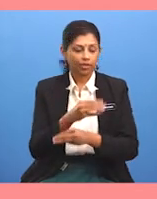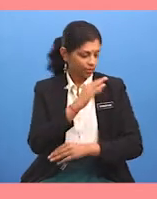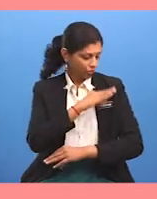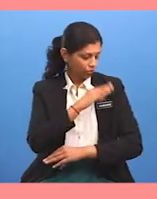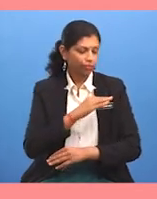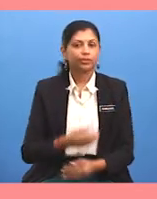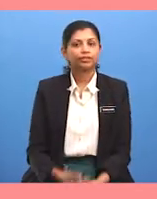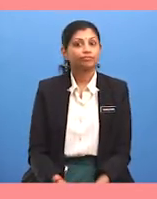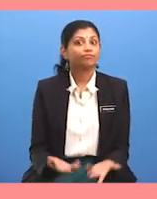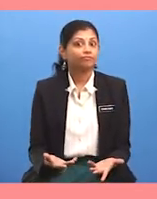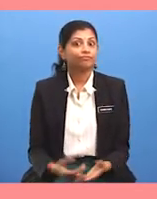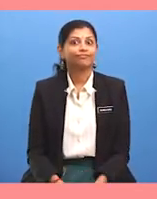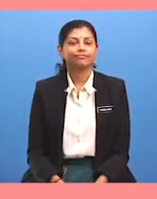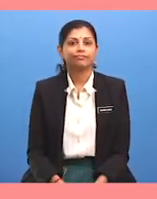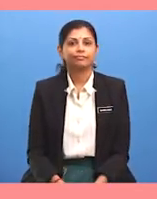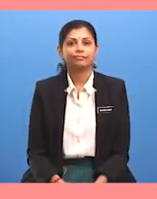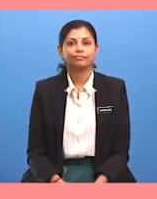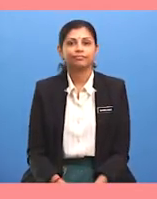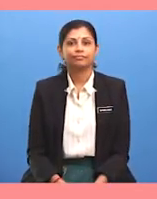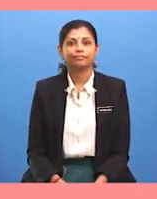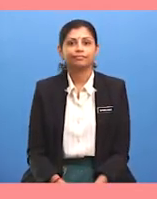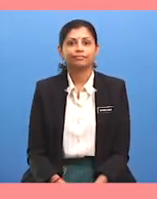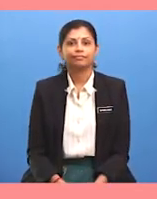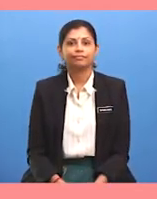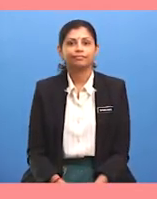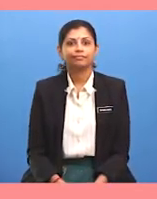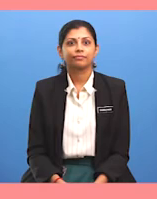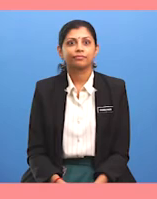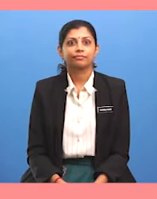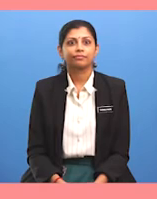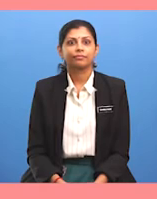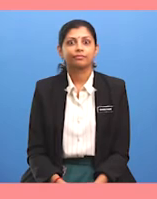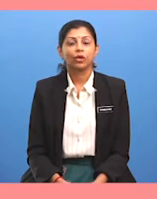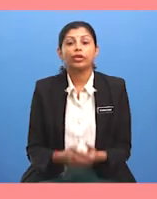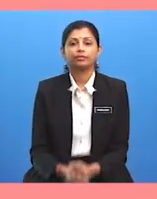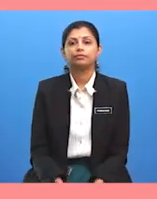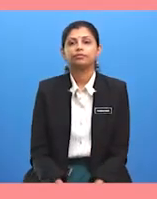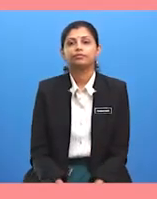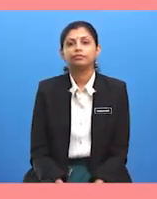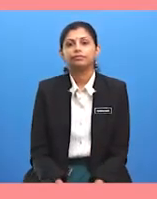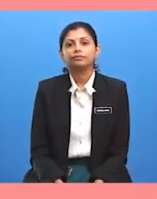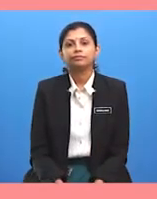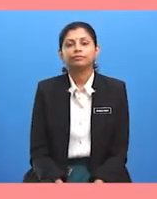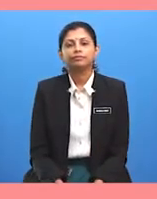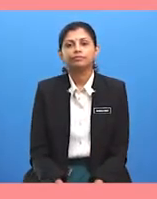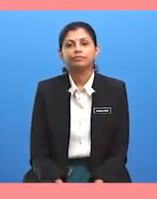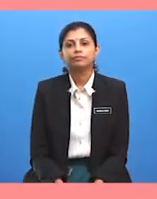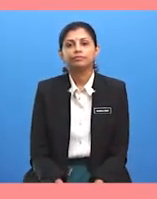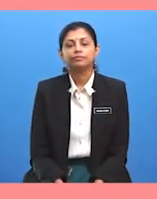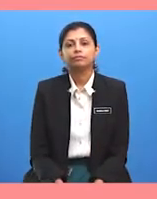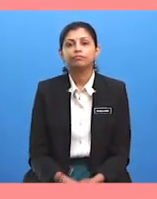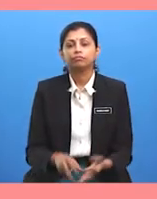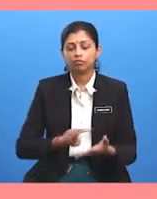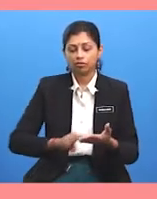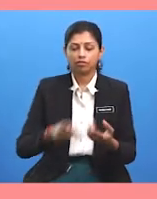venture. Question 5. Which of the following is true of both articles? A.